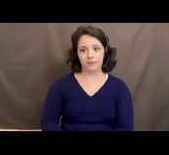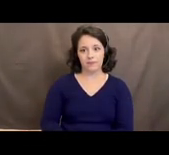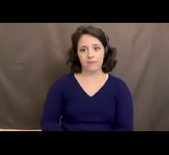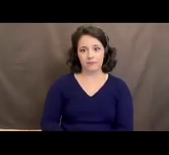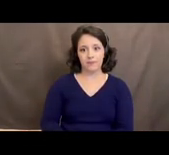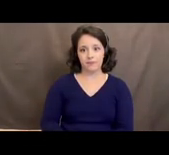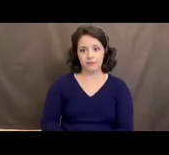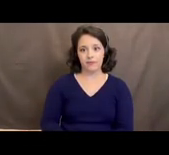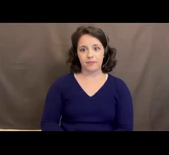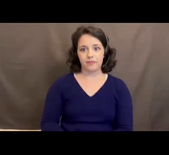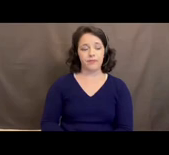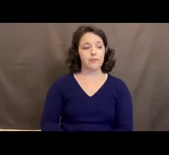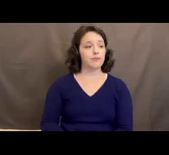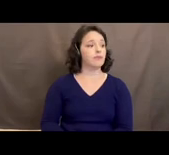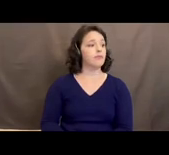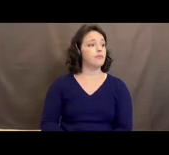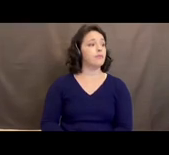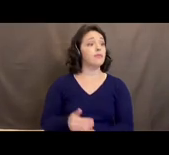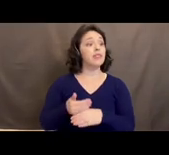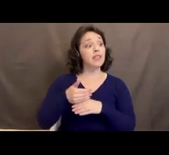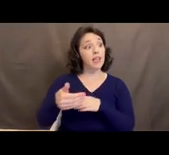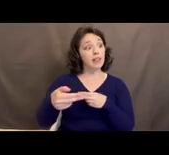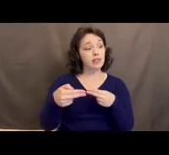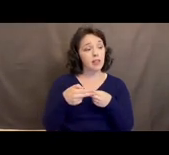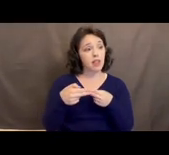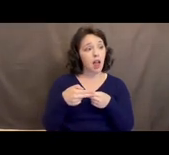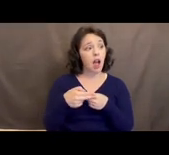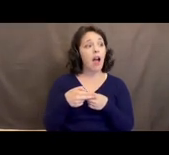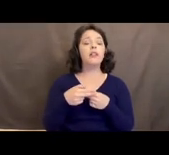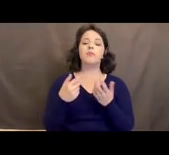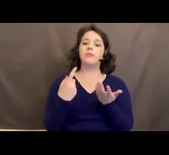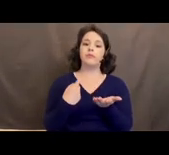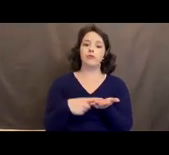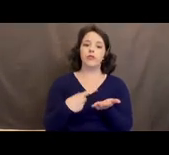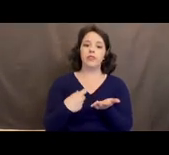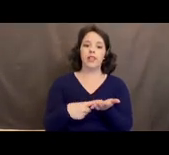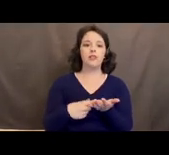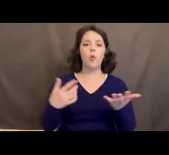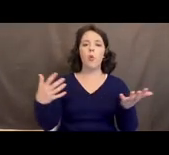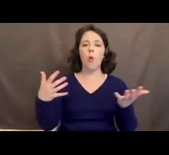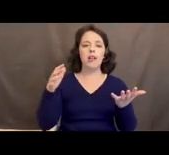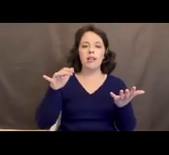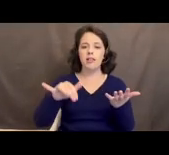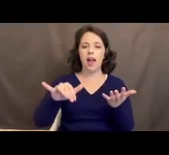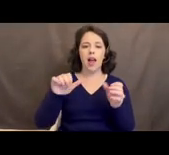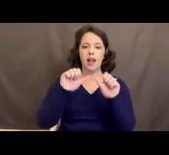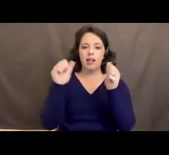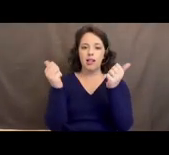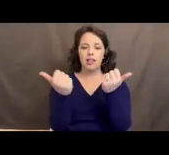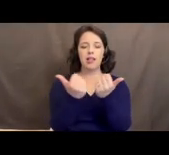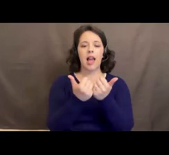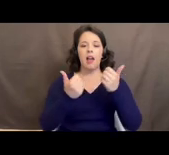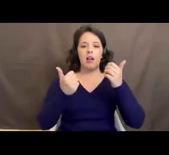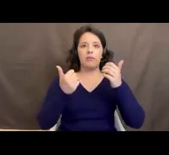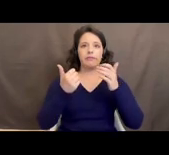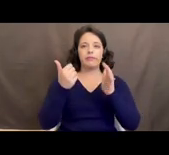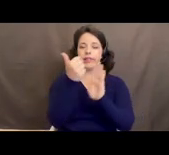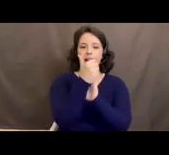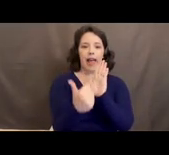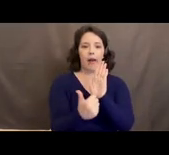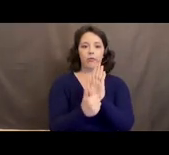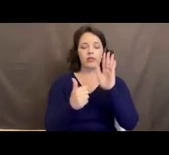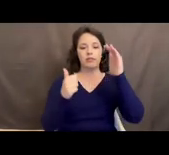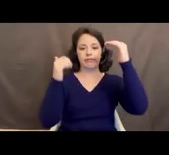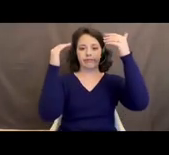do. On the next slide, we talk about what is this ABLE account hierarchy. If an individual does need support